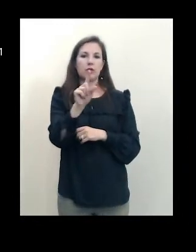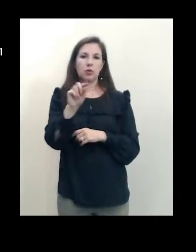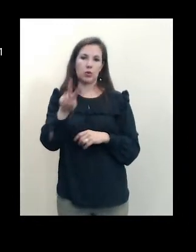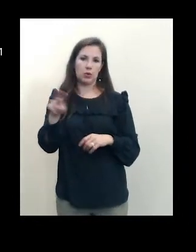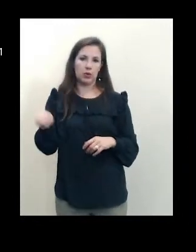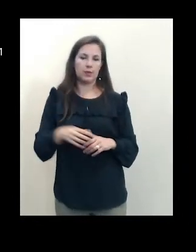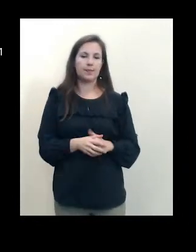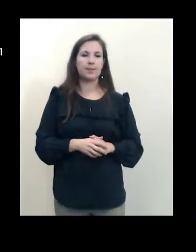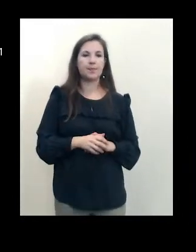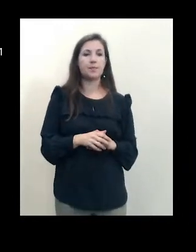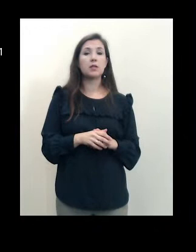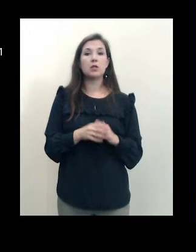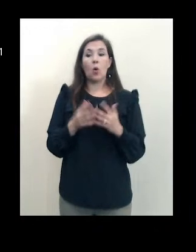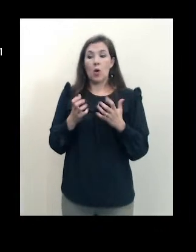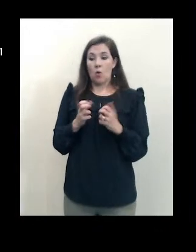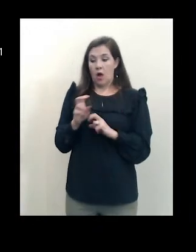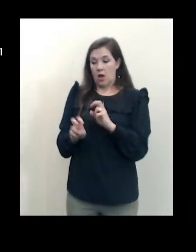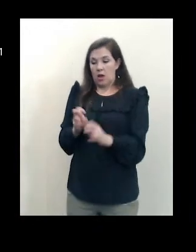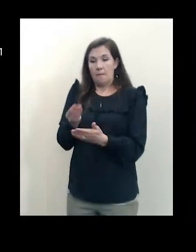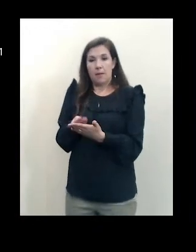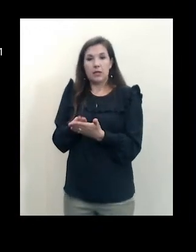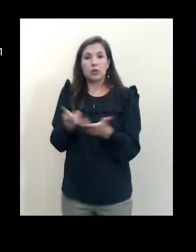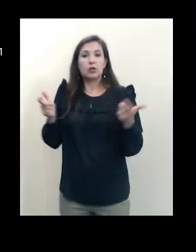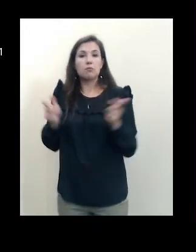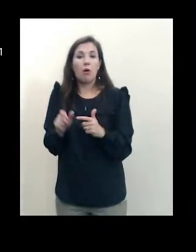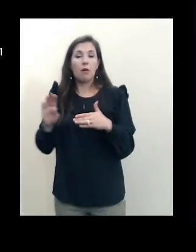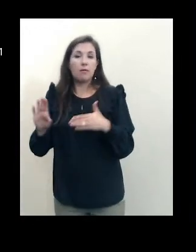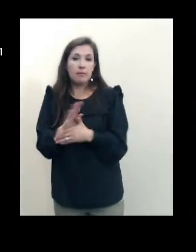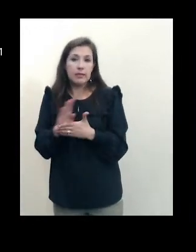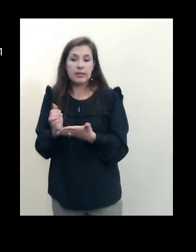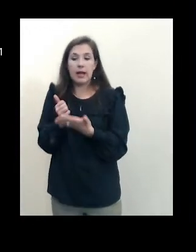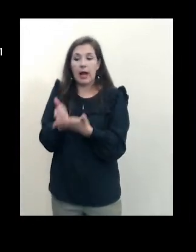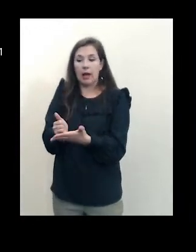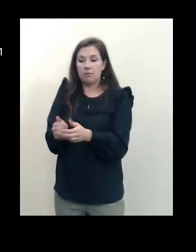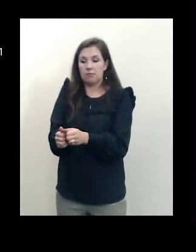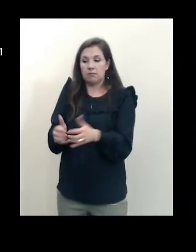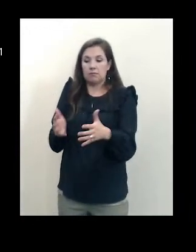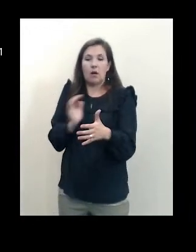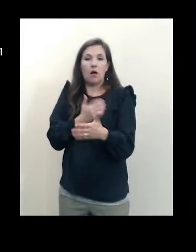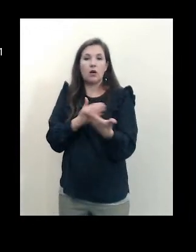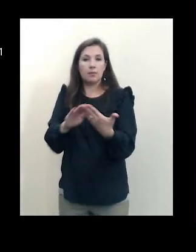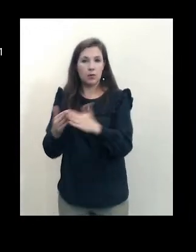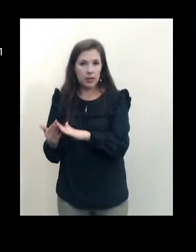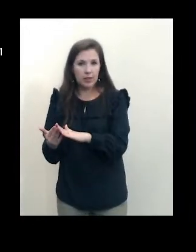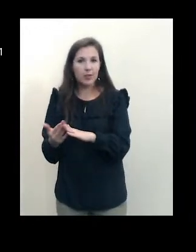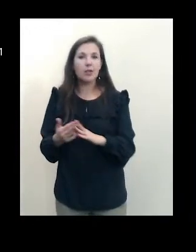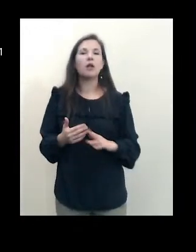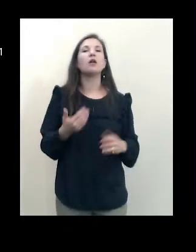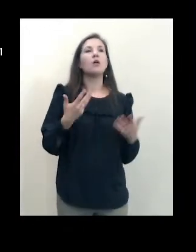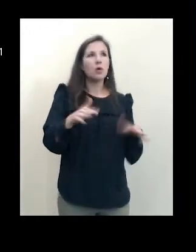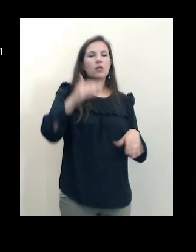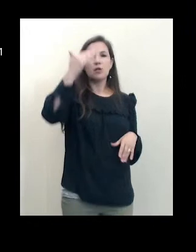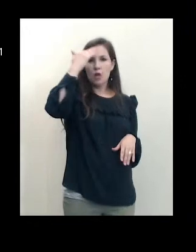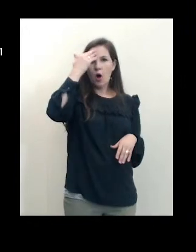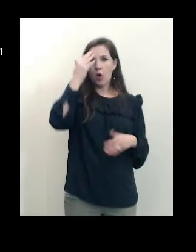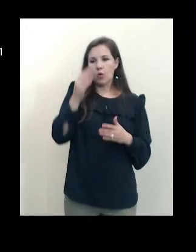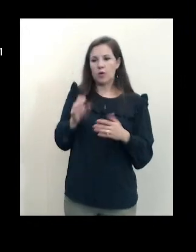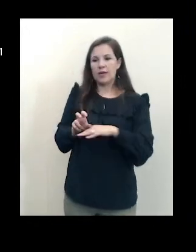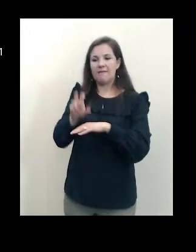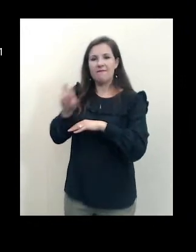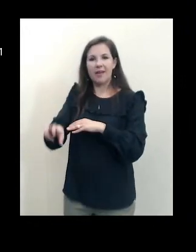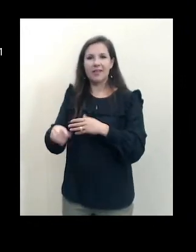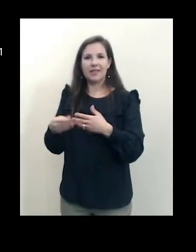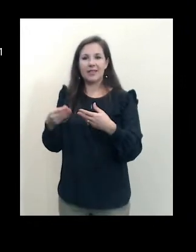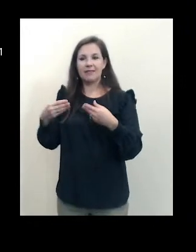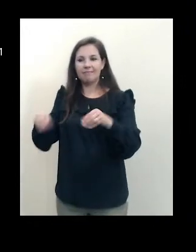we want to invest money back into our small businesses to help grow our community. We know when we invest in storefront